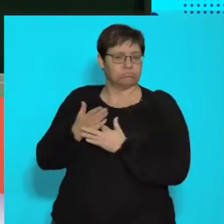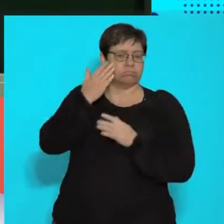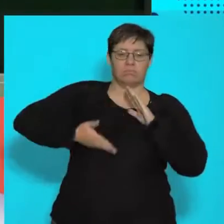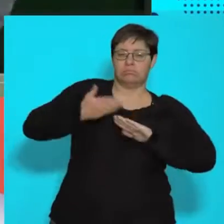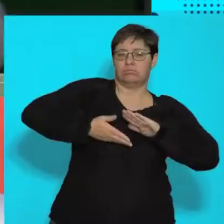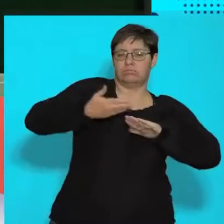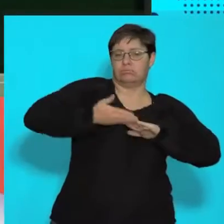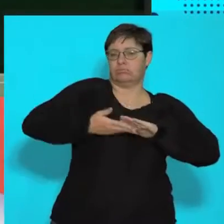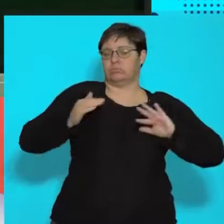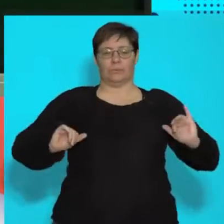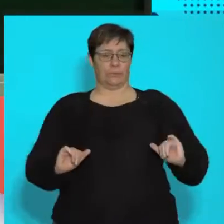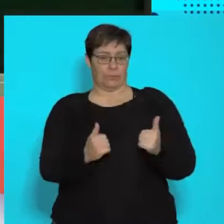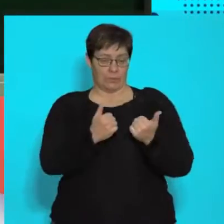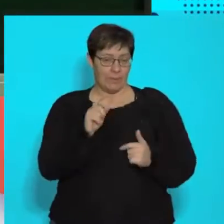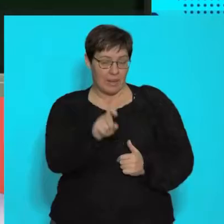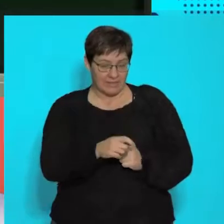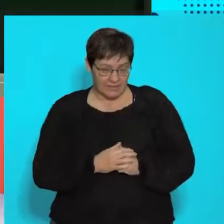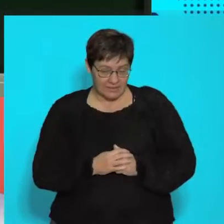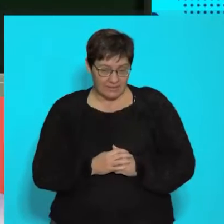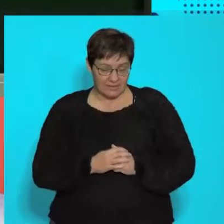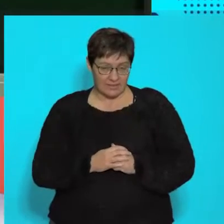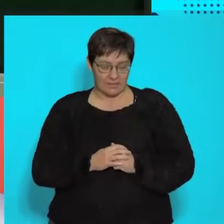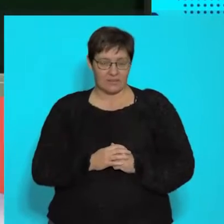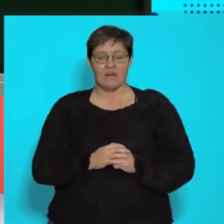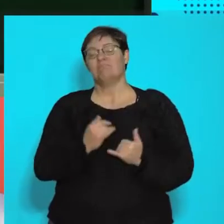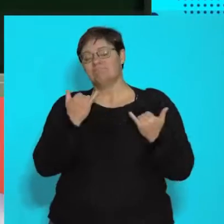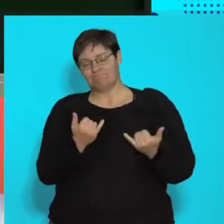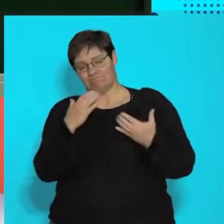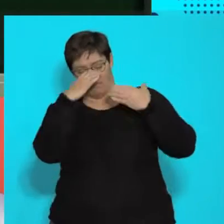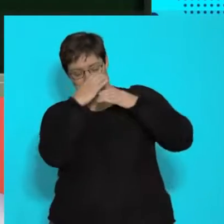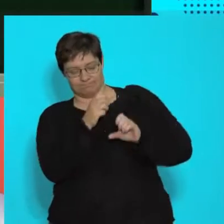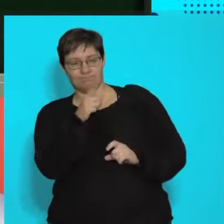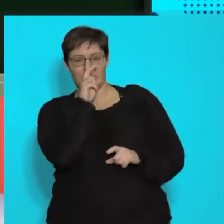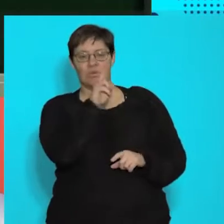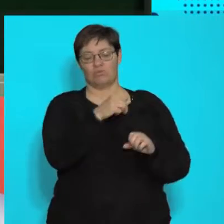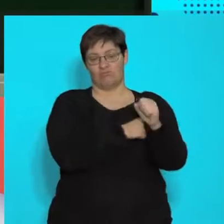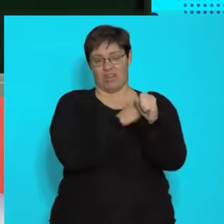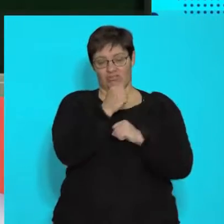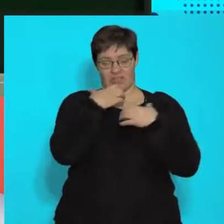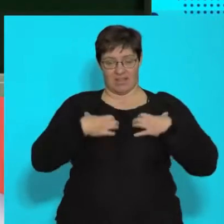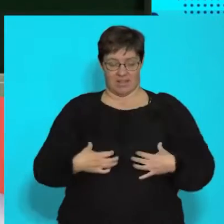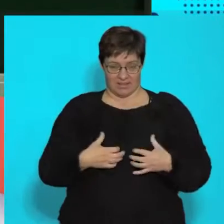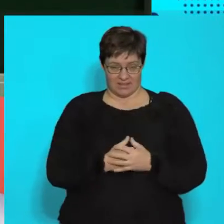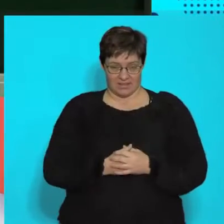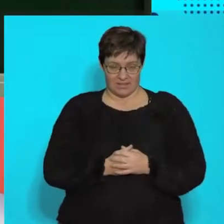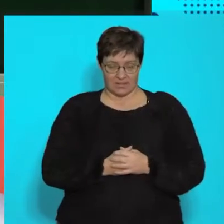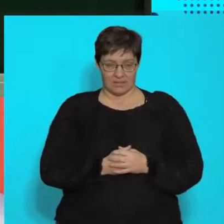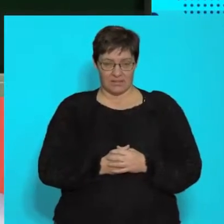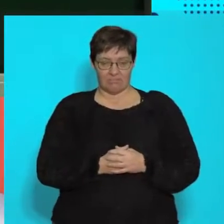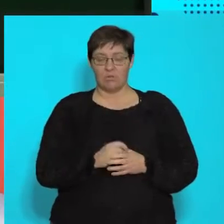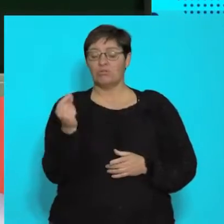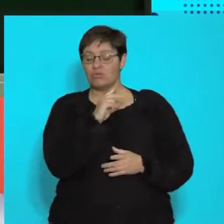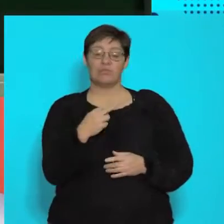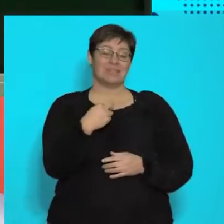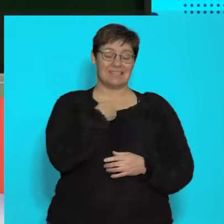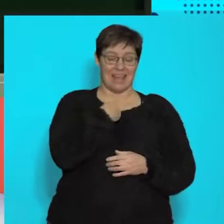The air must flow, nice and freely. And that's what we need to look at when we look at the structure of the lungs. As soon as we get